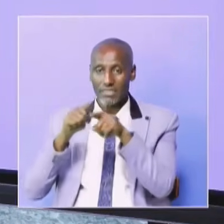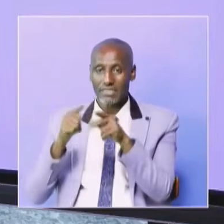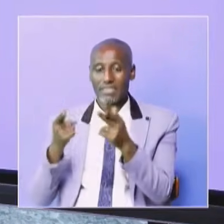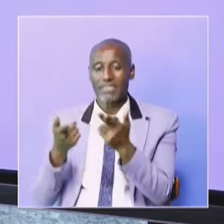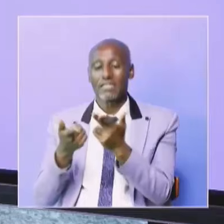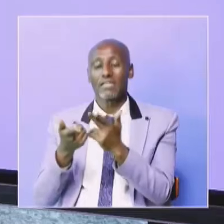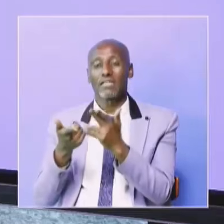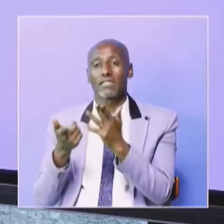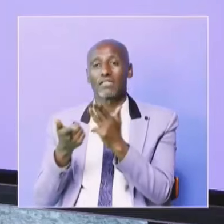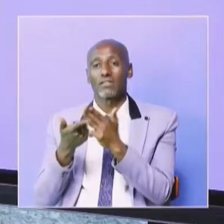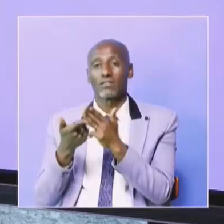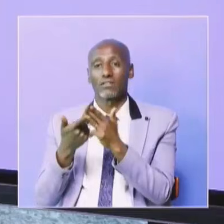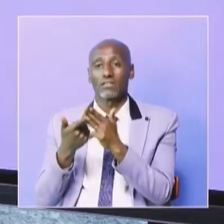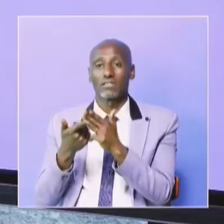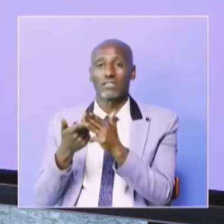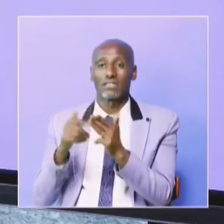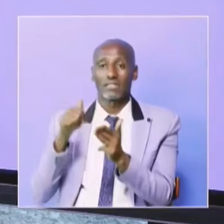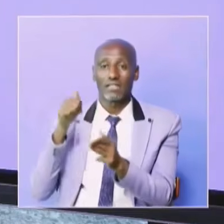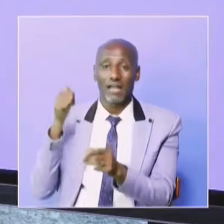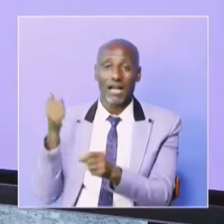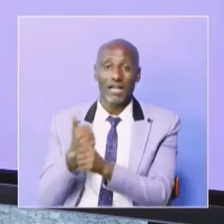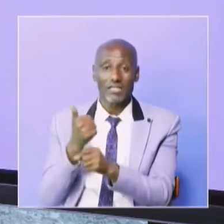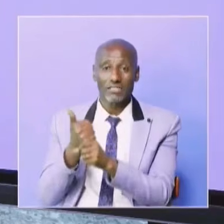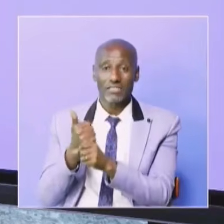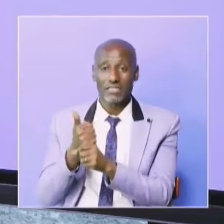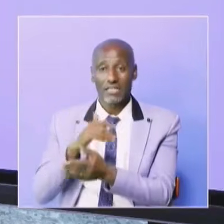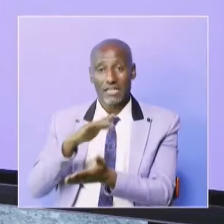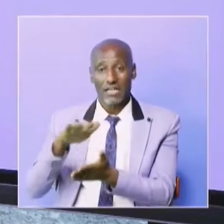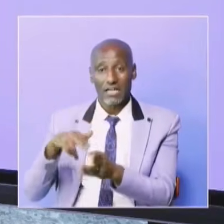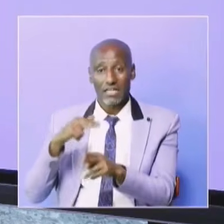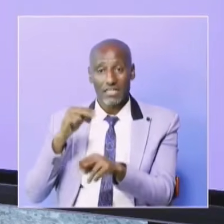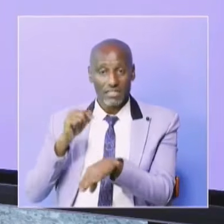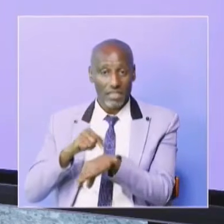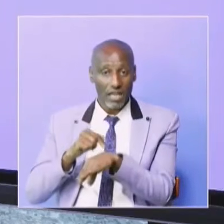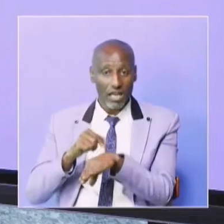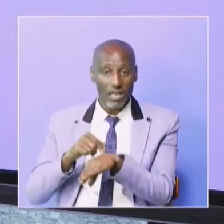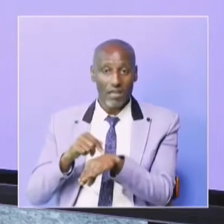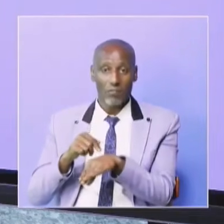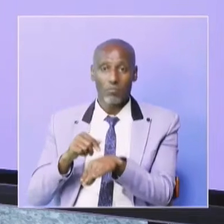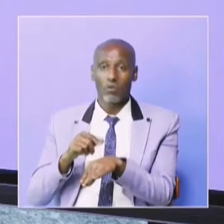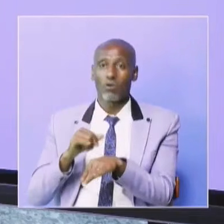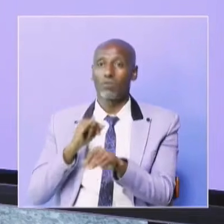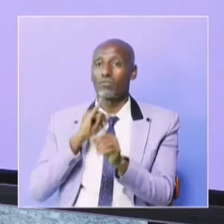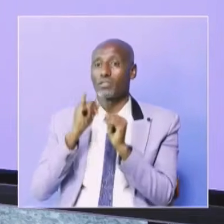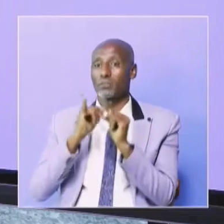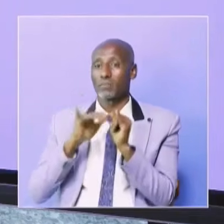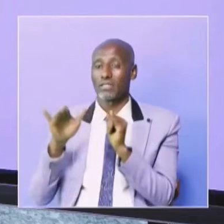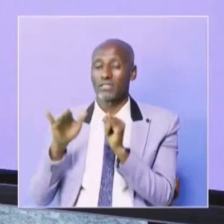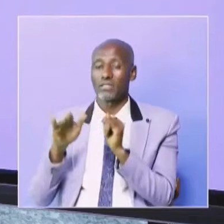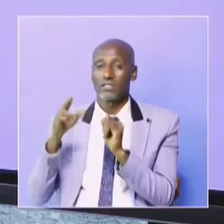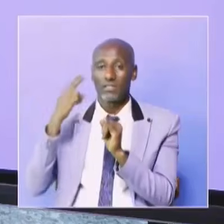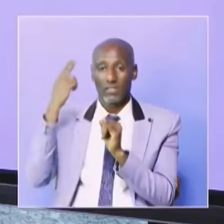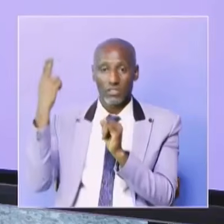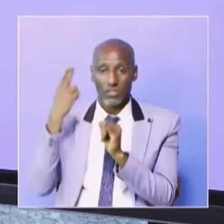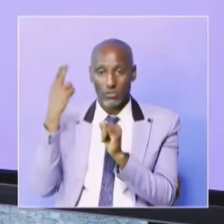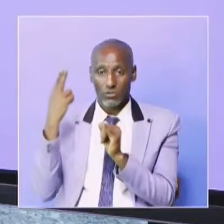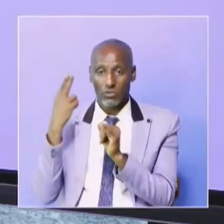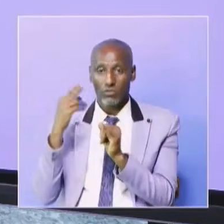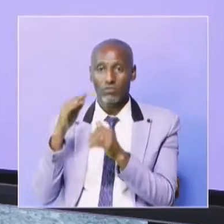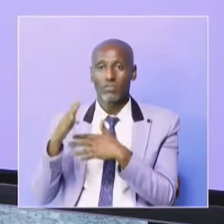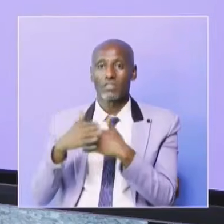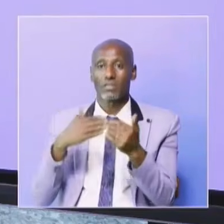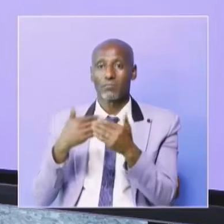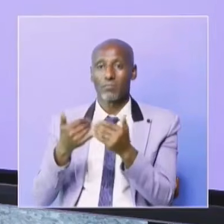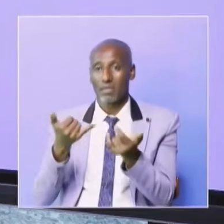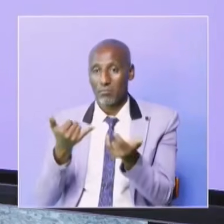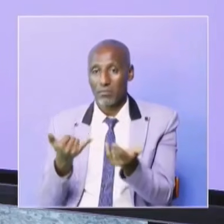one, an action that happens on the moment of speaking. These are the purposes when we use